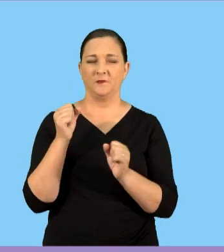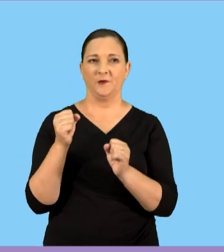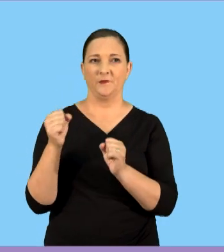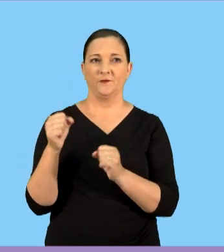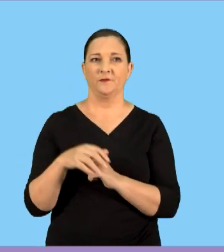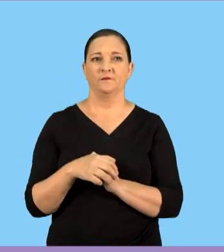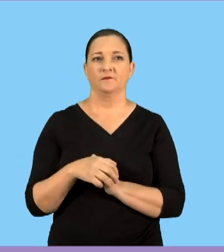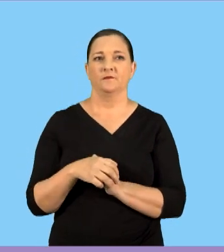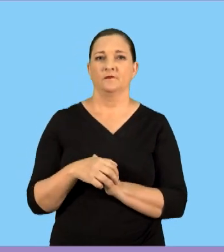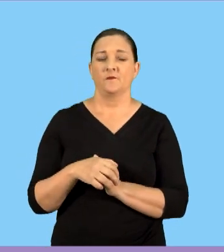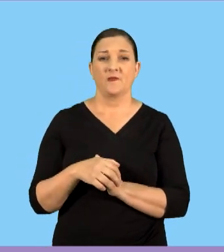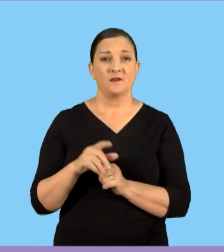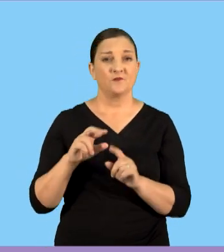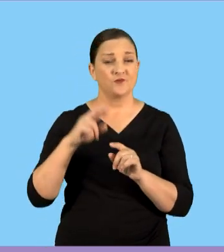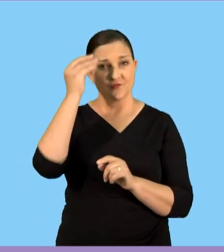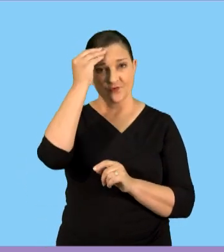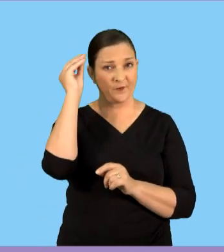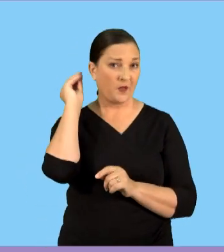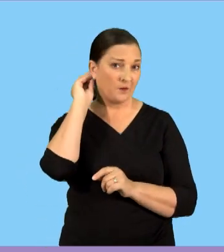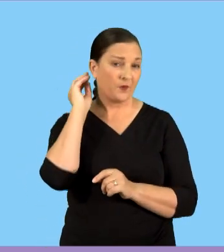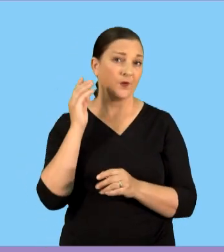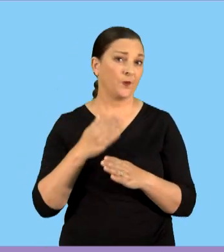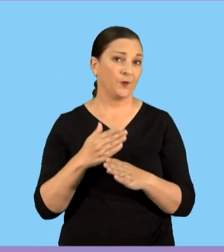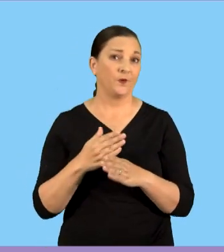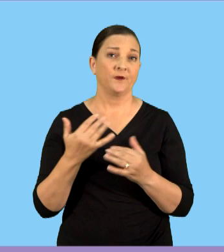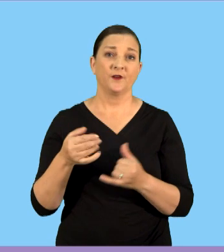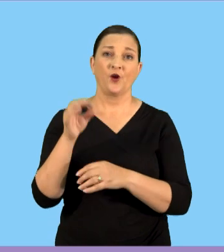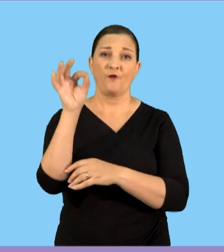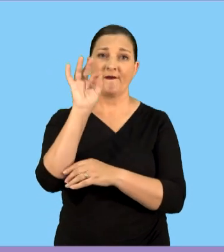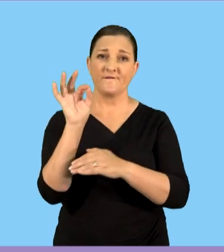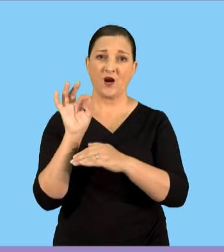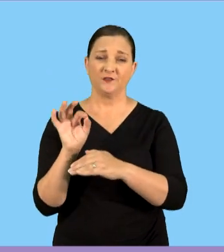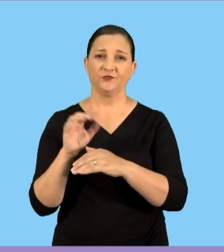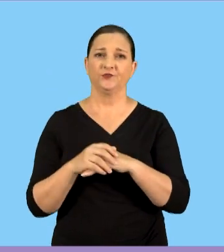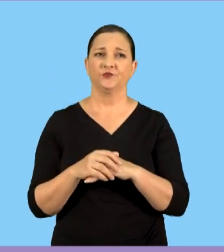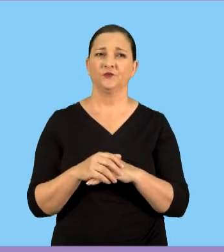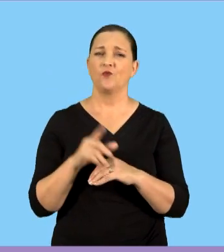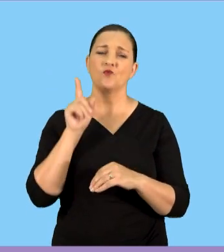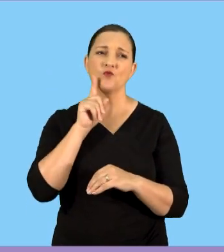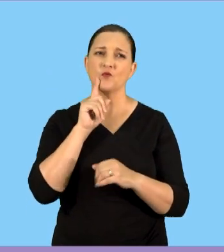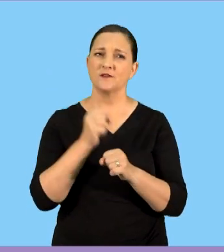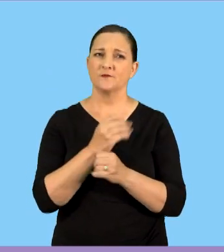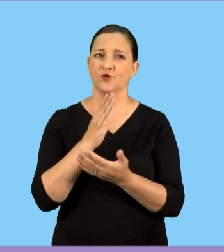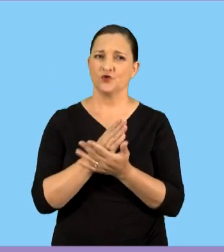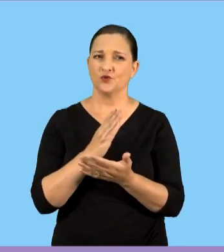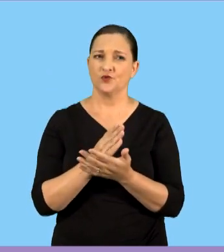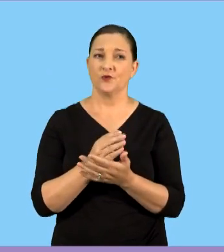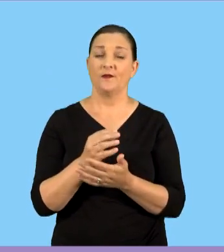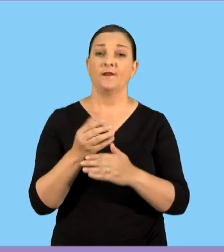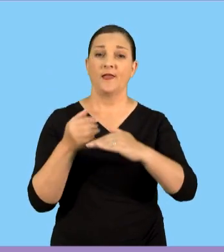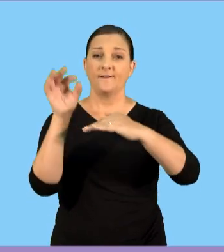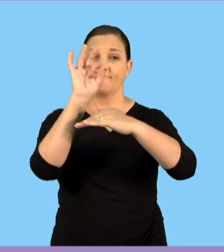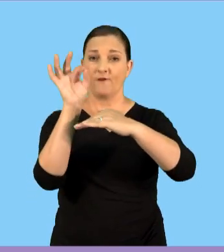as it is. But now, remember, when we are working with our fraction, we need to always make sure that we